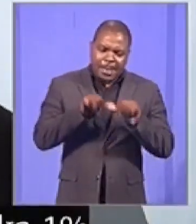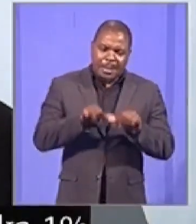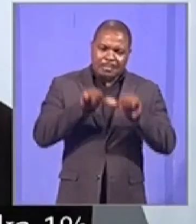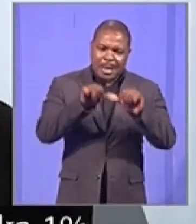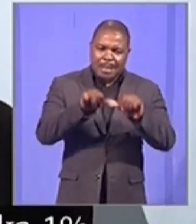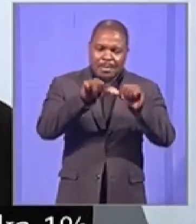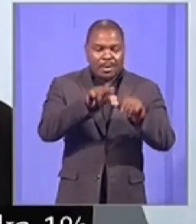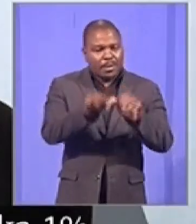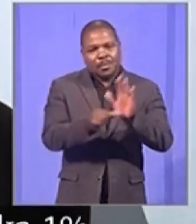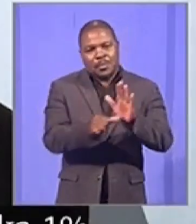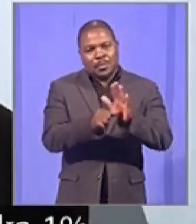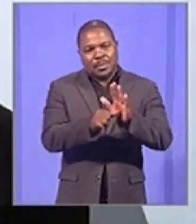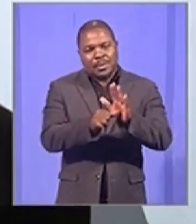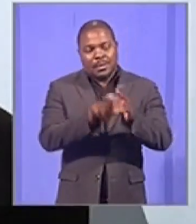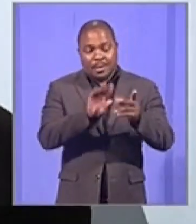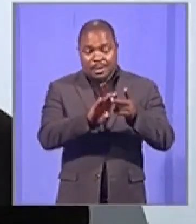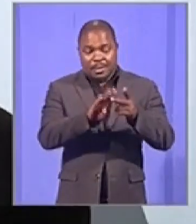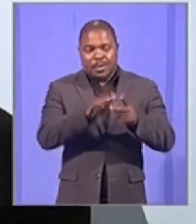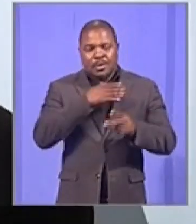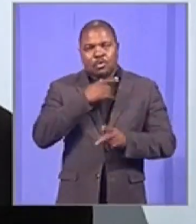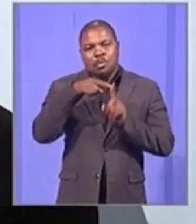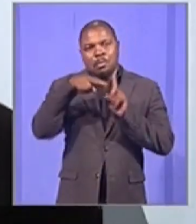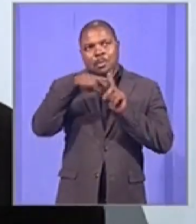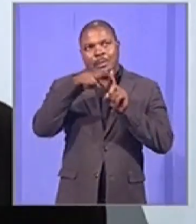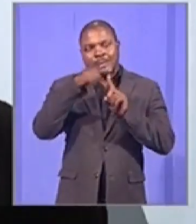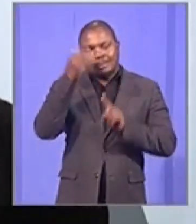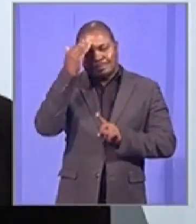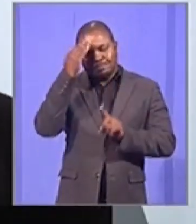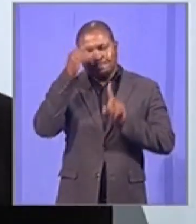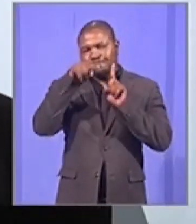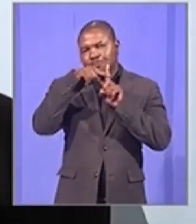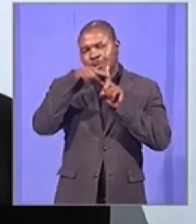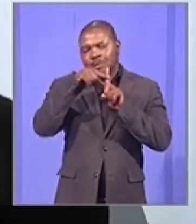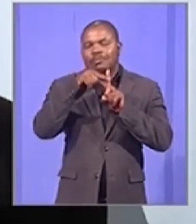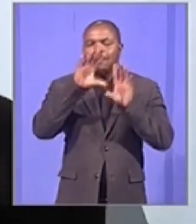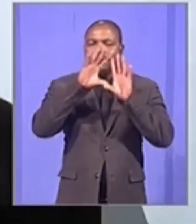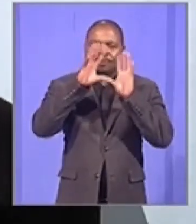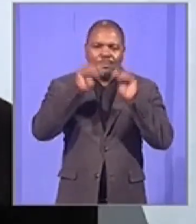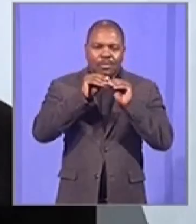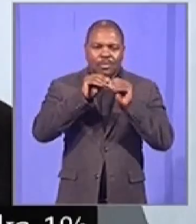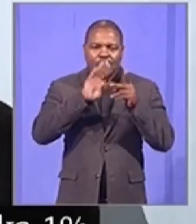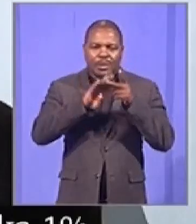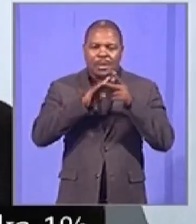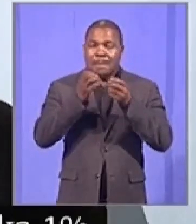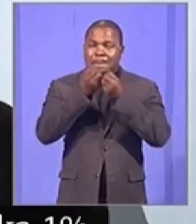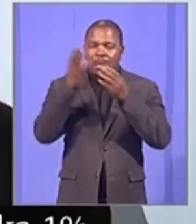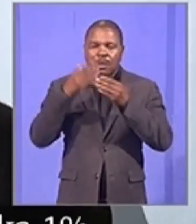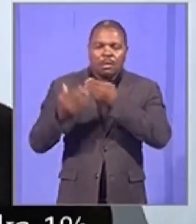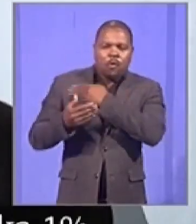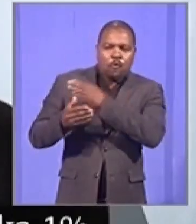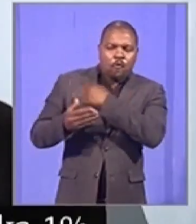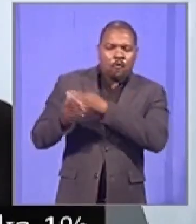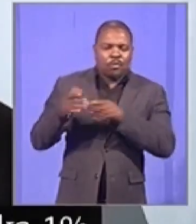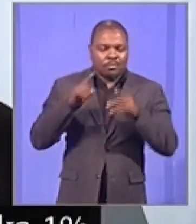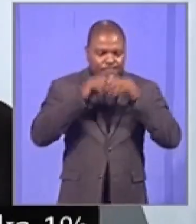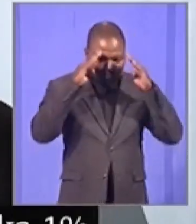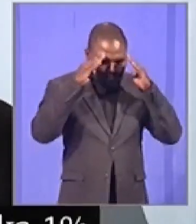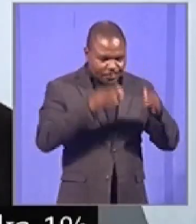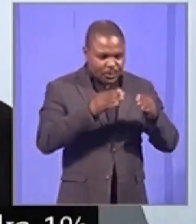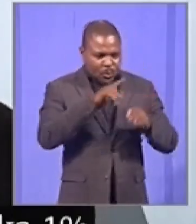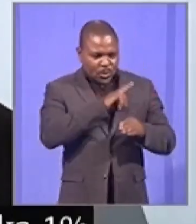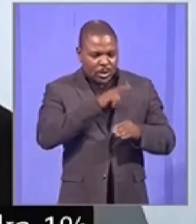key, and you also need to have positive mindset towards everything. You need to cut on a lot of things. You need to believe that Matric is all